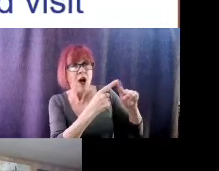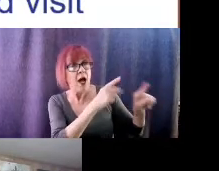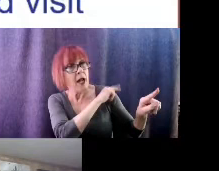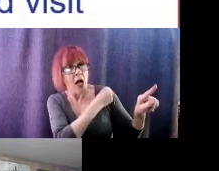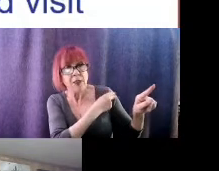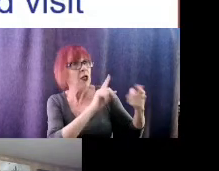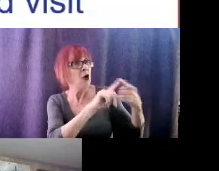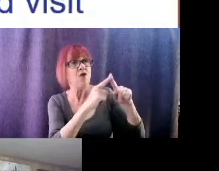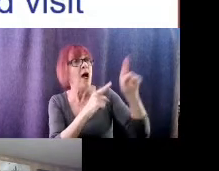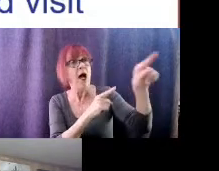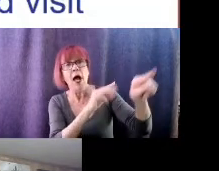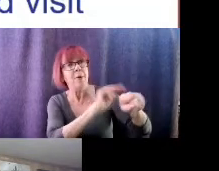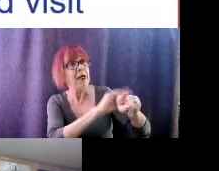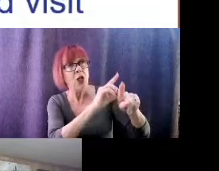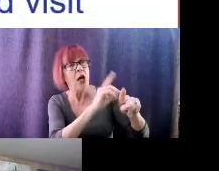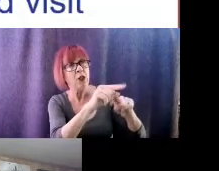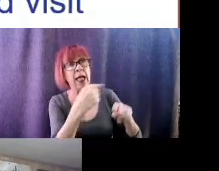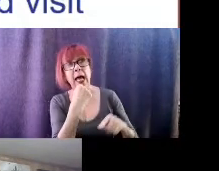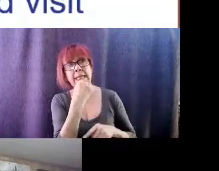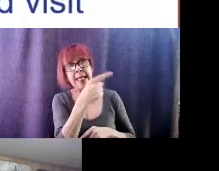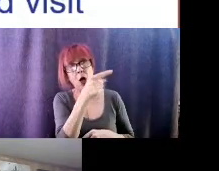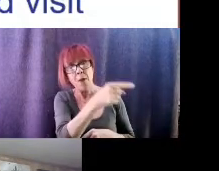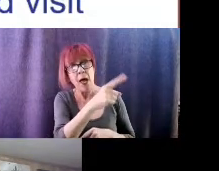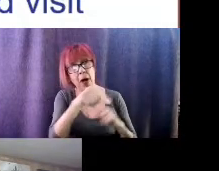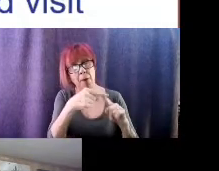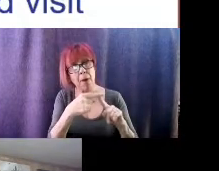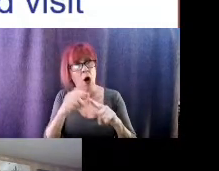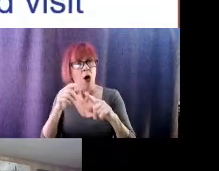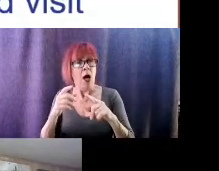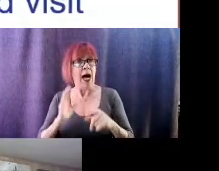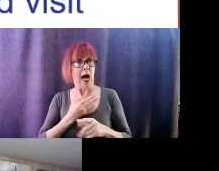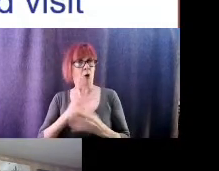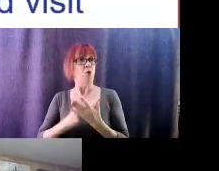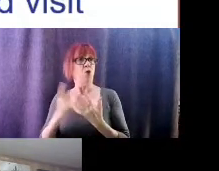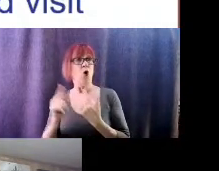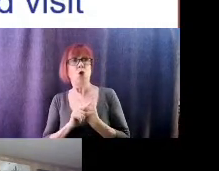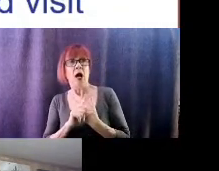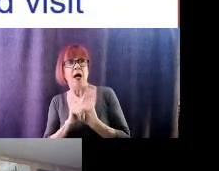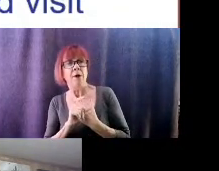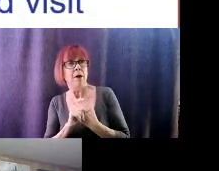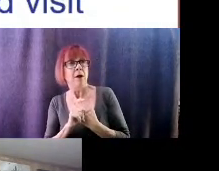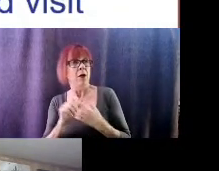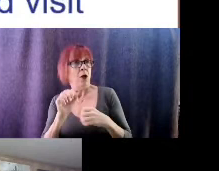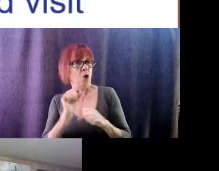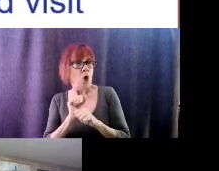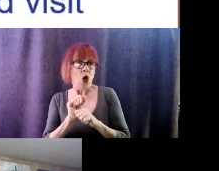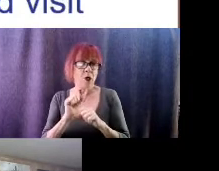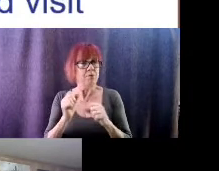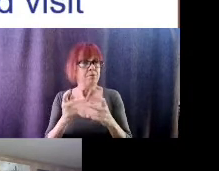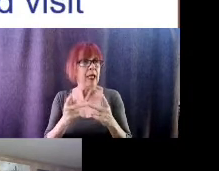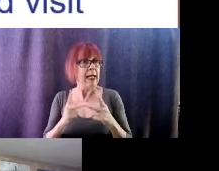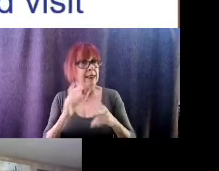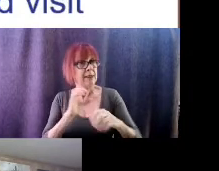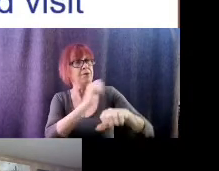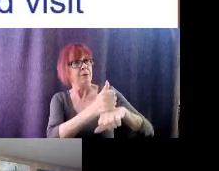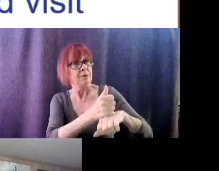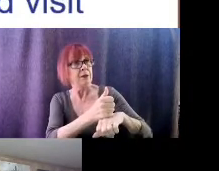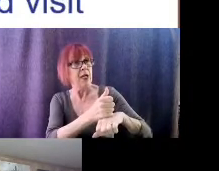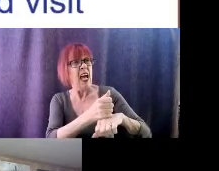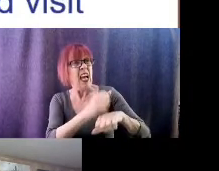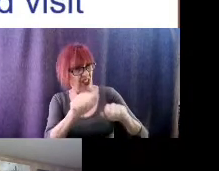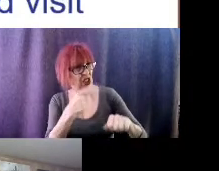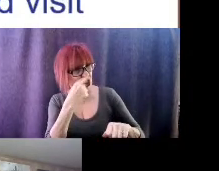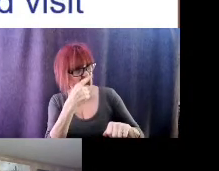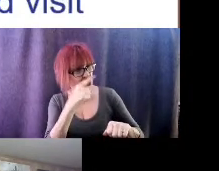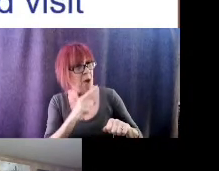doing, and tell them that somebody will be talking to them a little bit more about it. So that is so much easier than